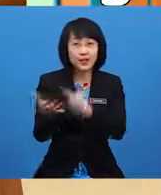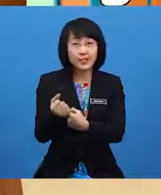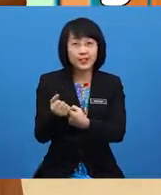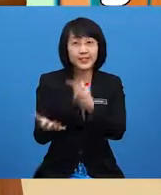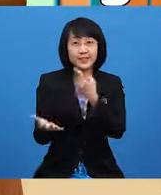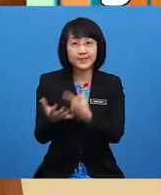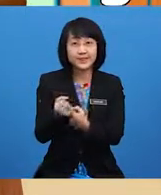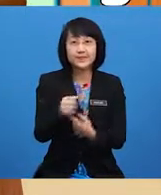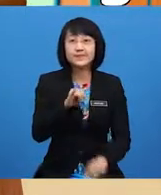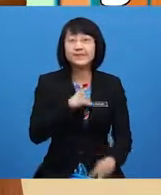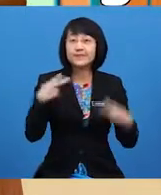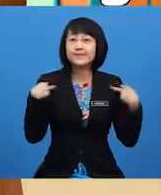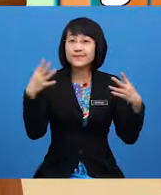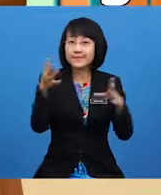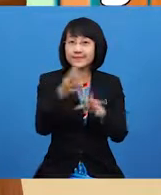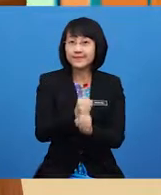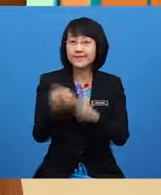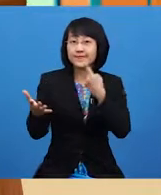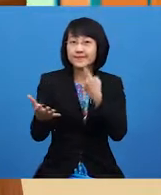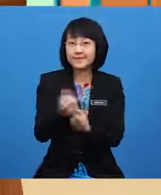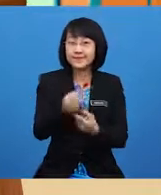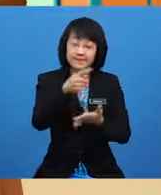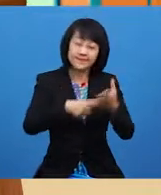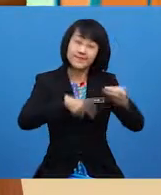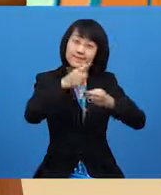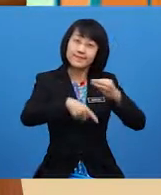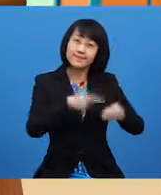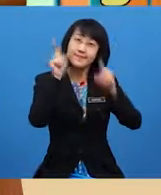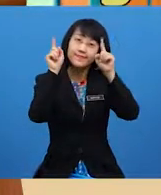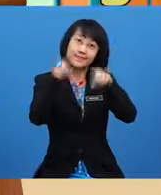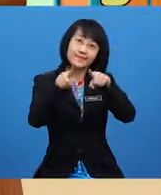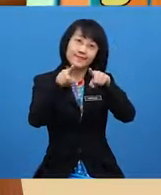Sausage, sausage, I've got sausage. What about you?